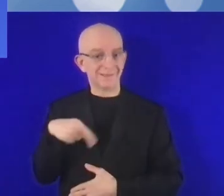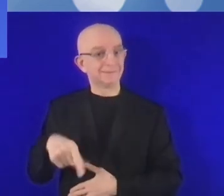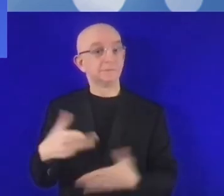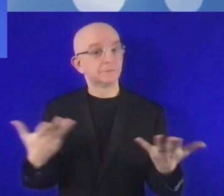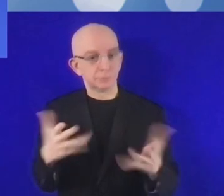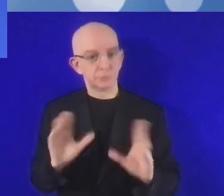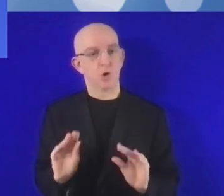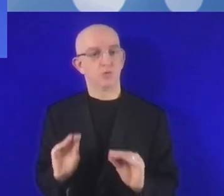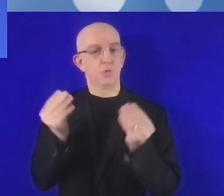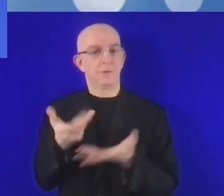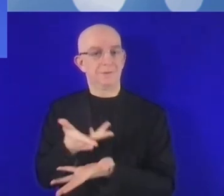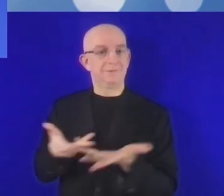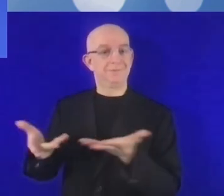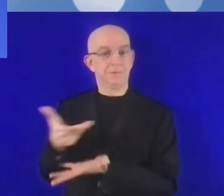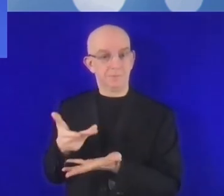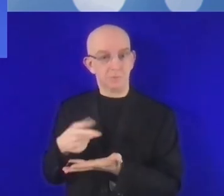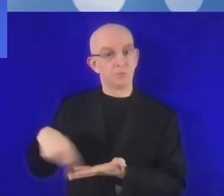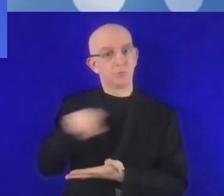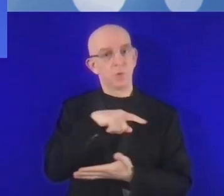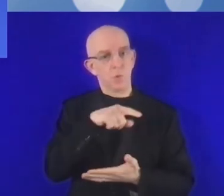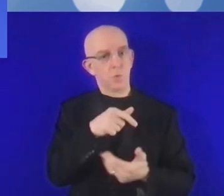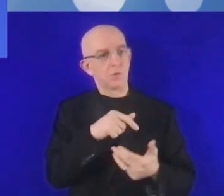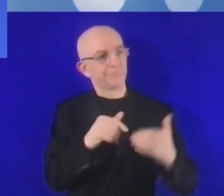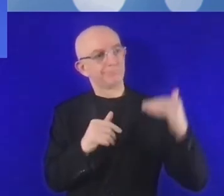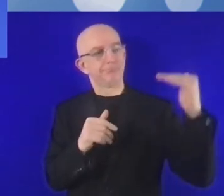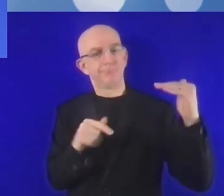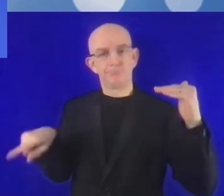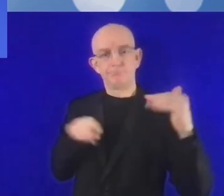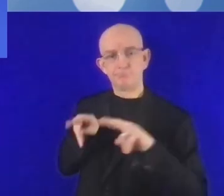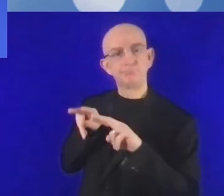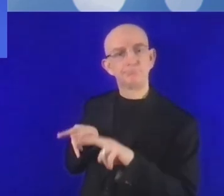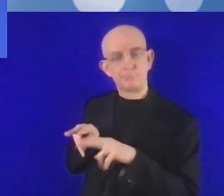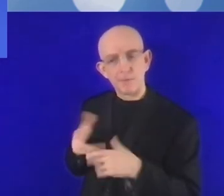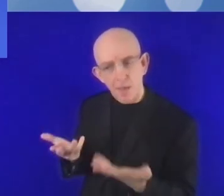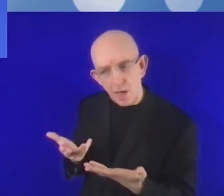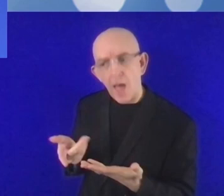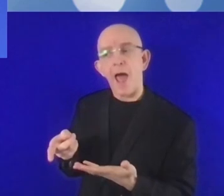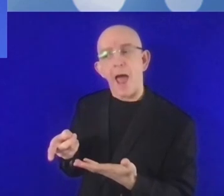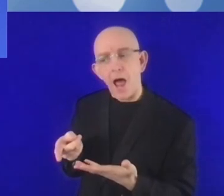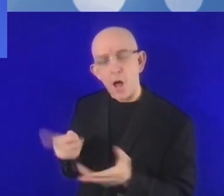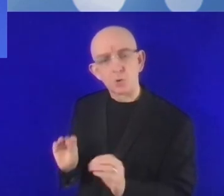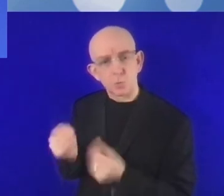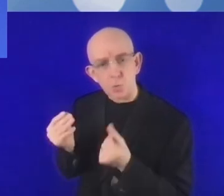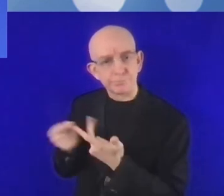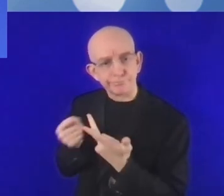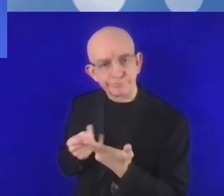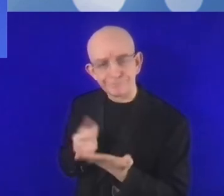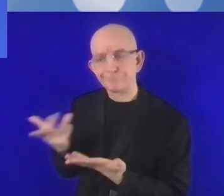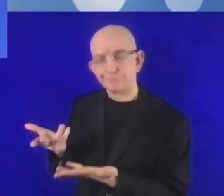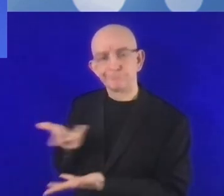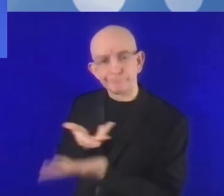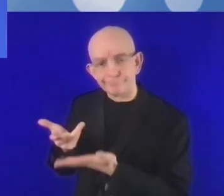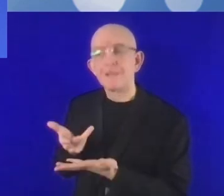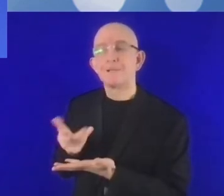generation who will continue managing the internet in the future. And that has met with a lot